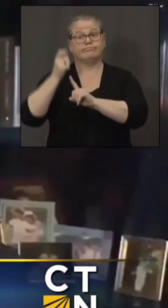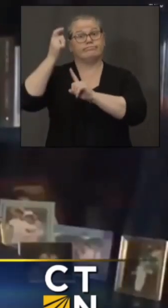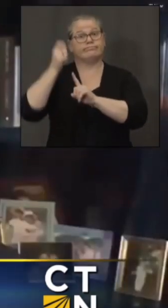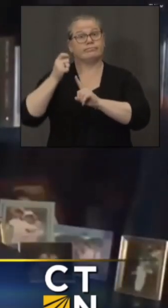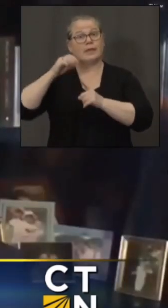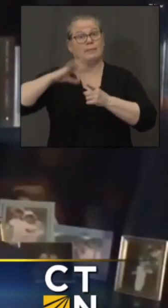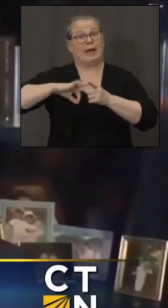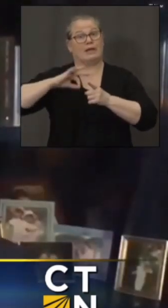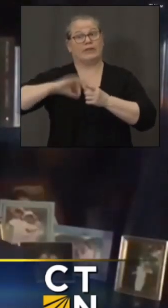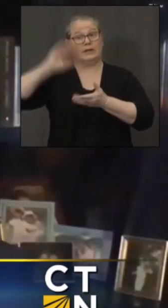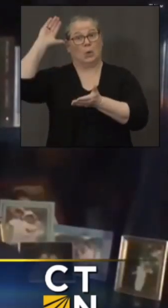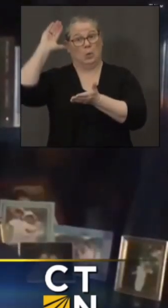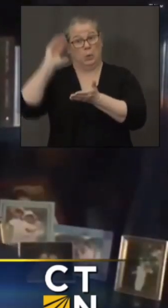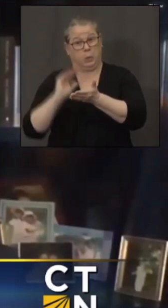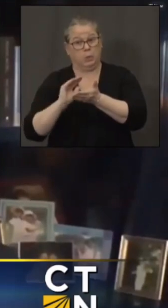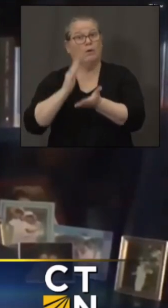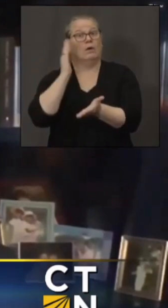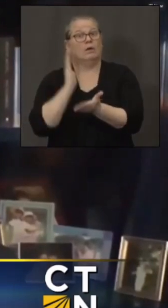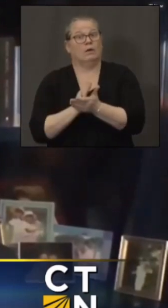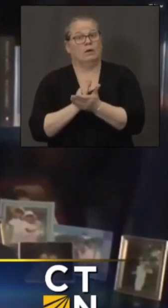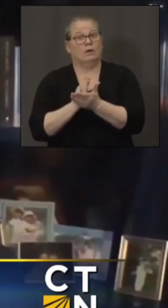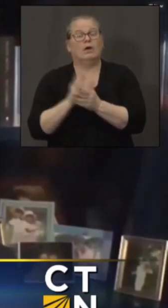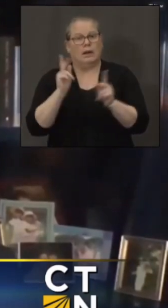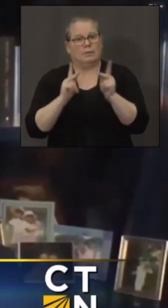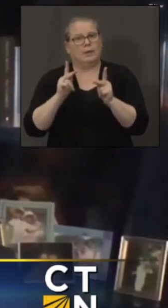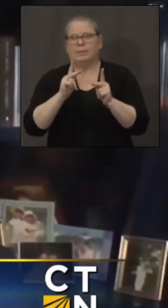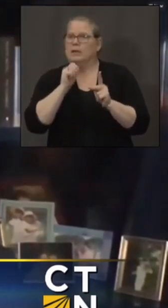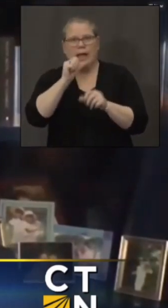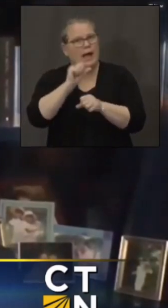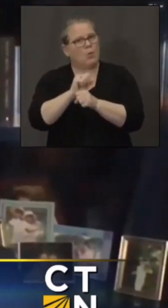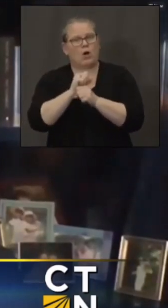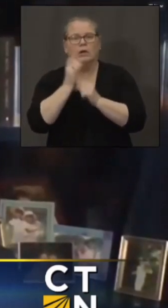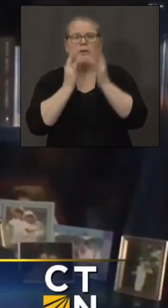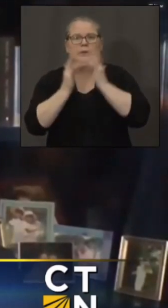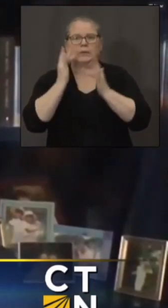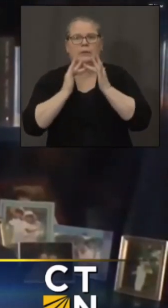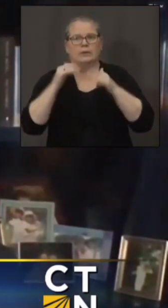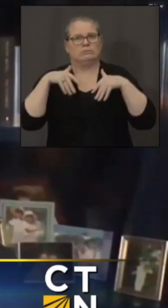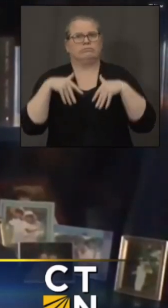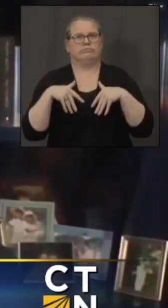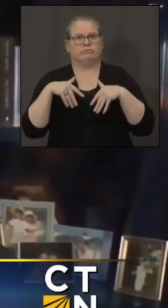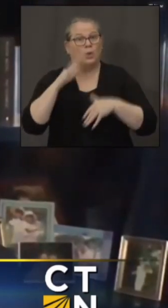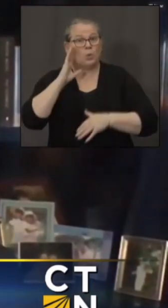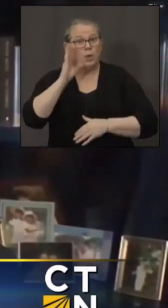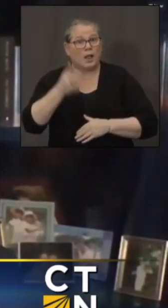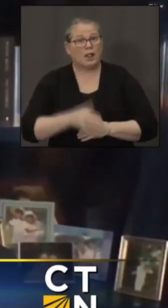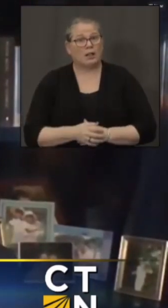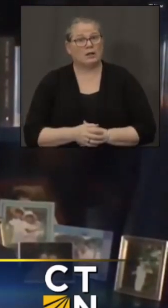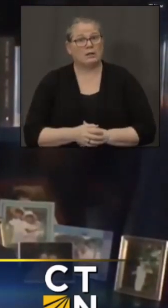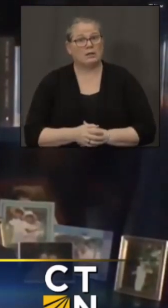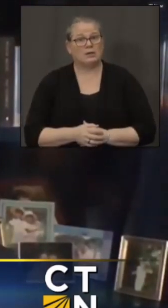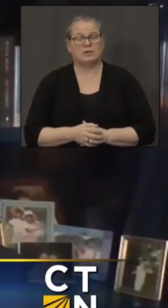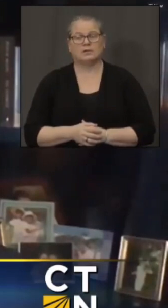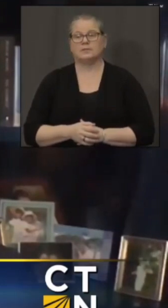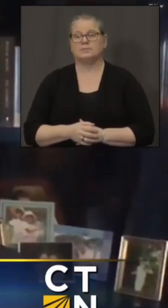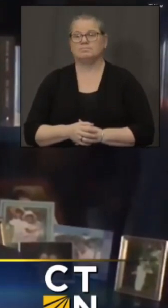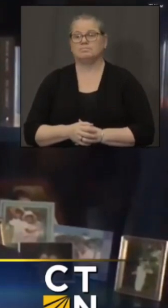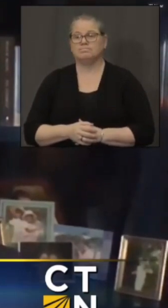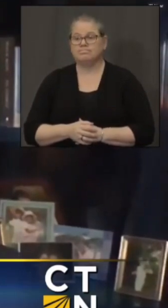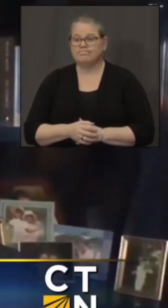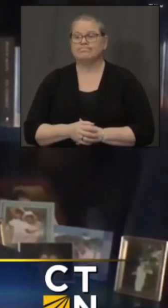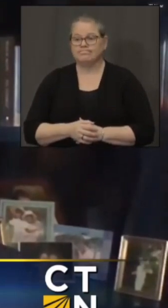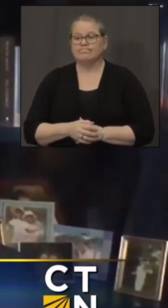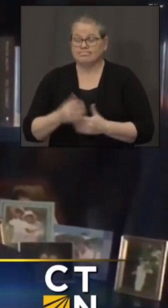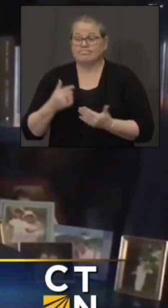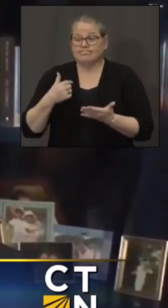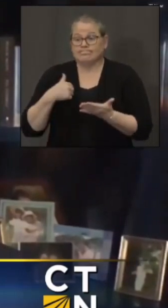Well, let me start with that, and then maybe one of you guys can step in. But it's really important that the feds step up and extend